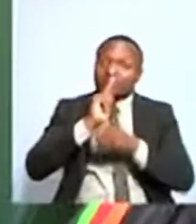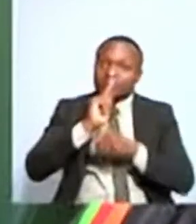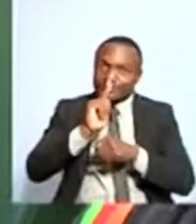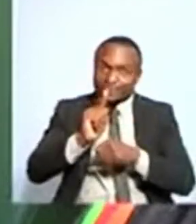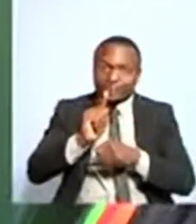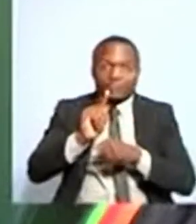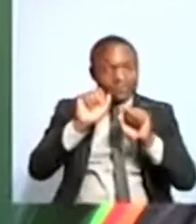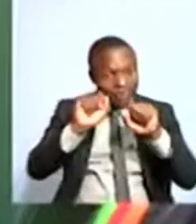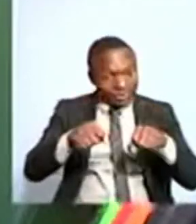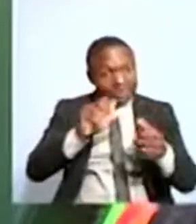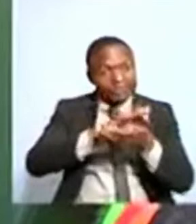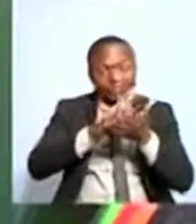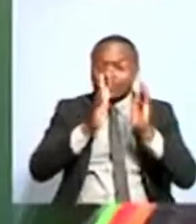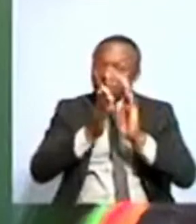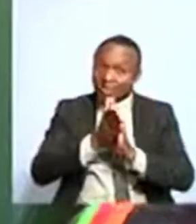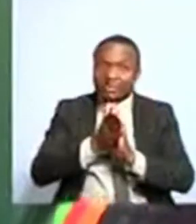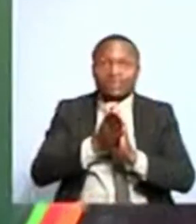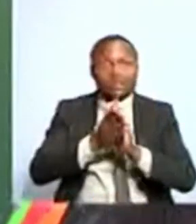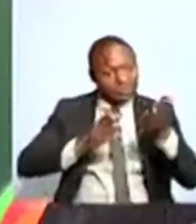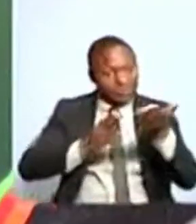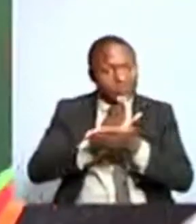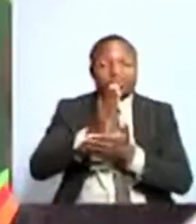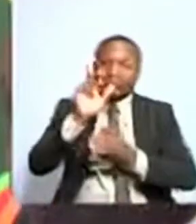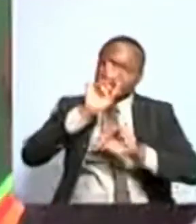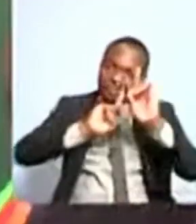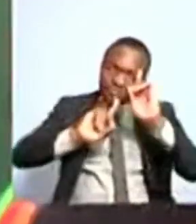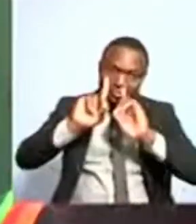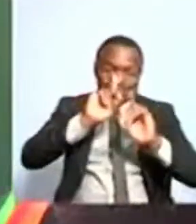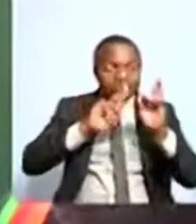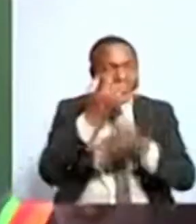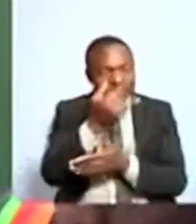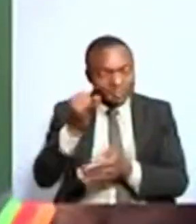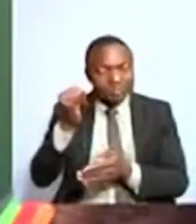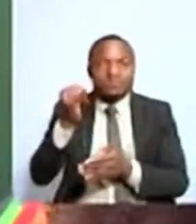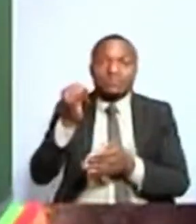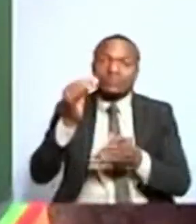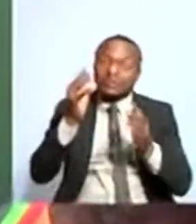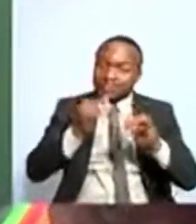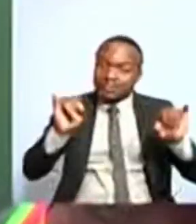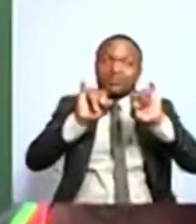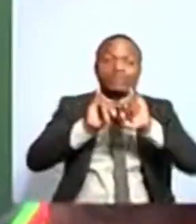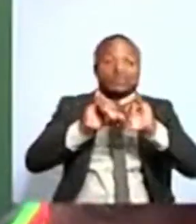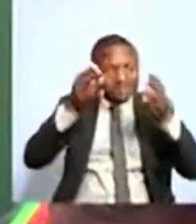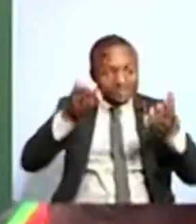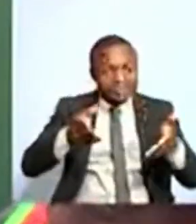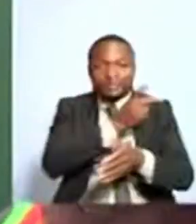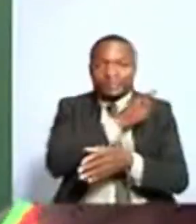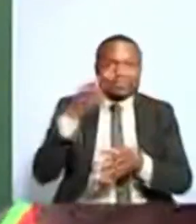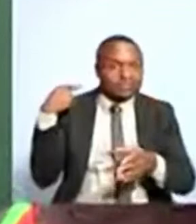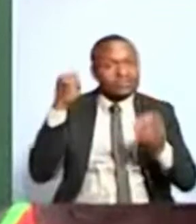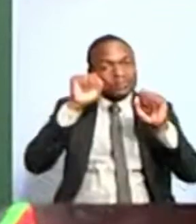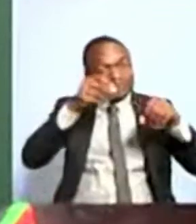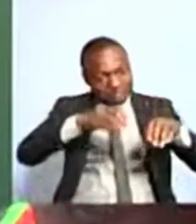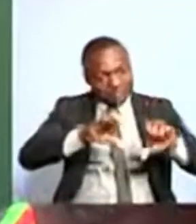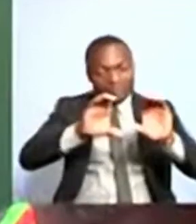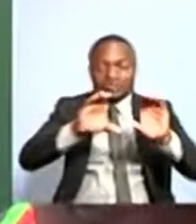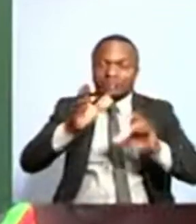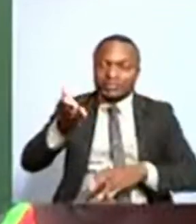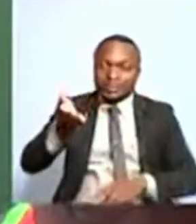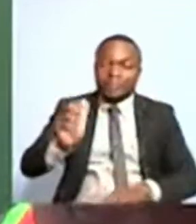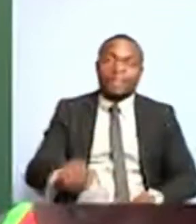he becomes more relevant by debating to issues that are quite relevant on the floor. You may continue, Honourable